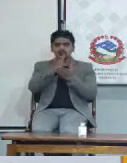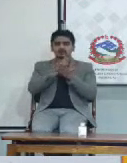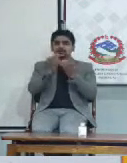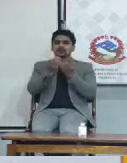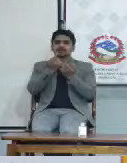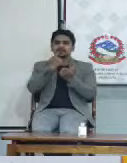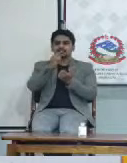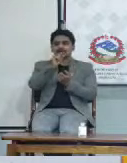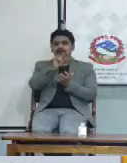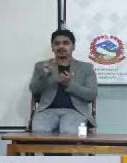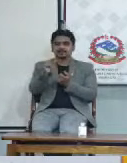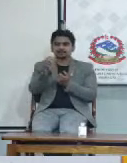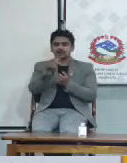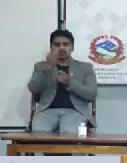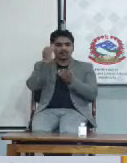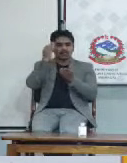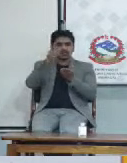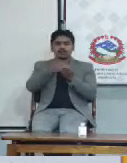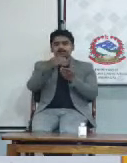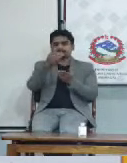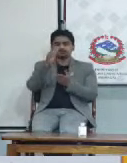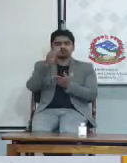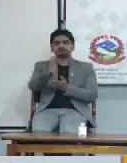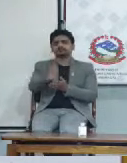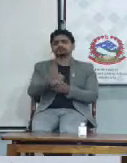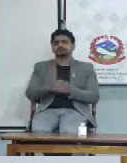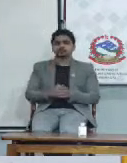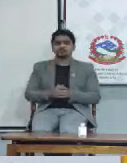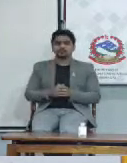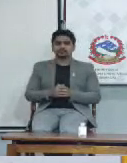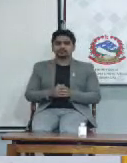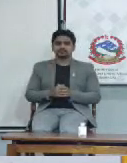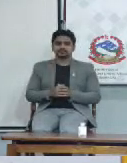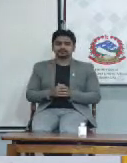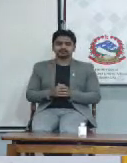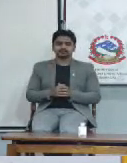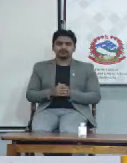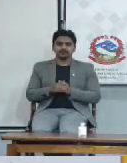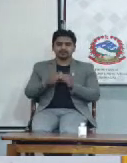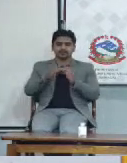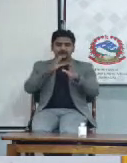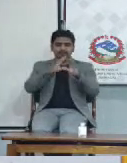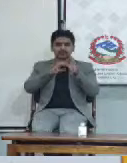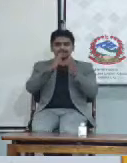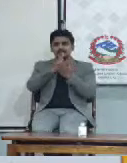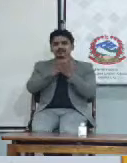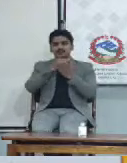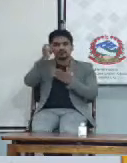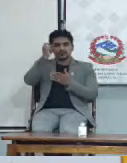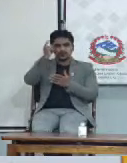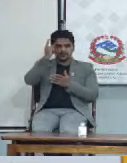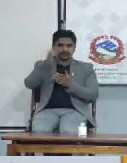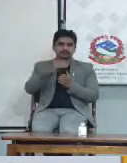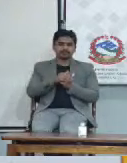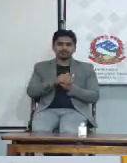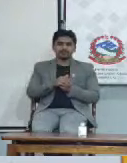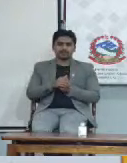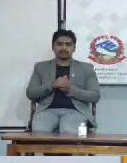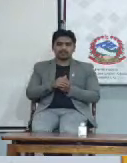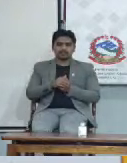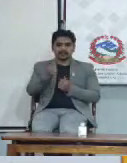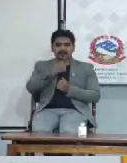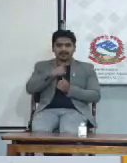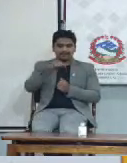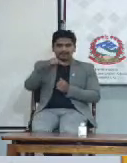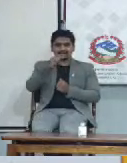So how to understand the communication. So in this communication training, since 4 days we have been